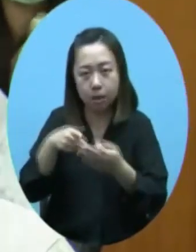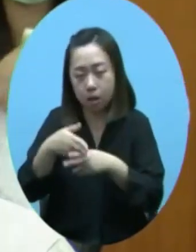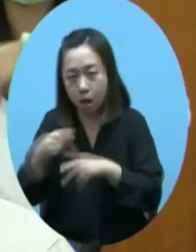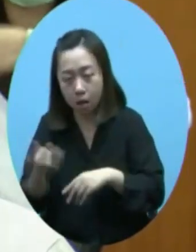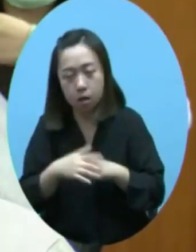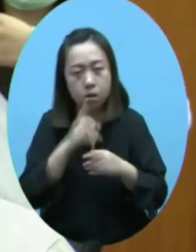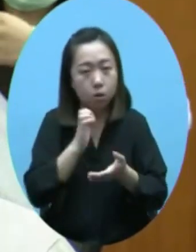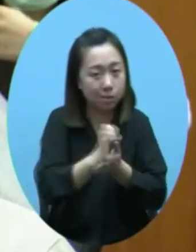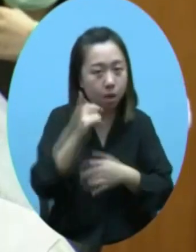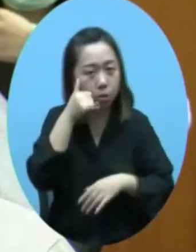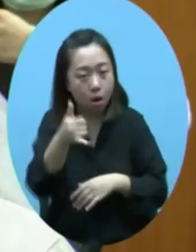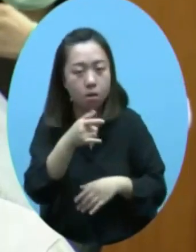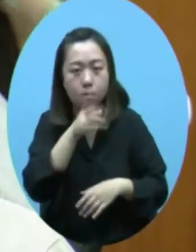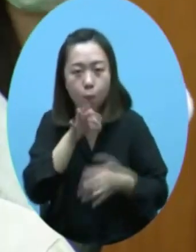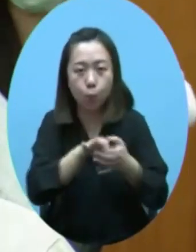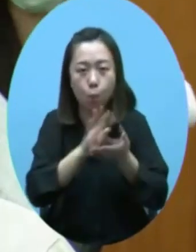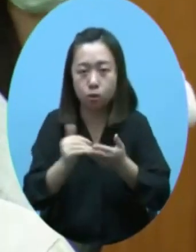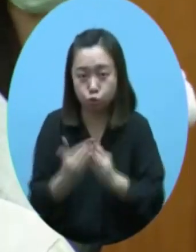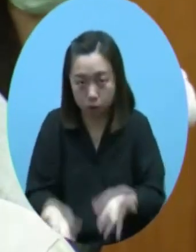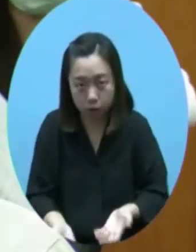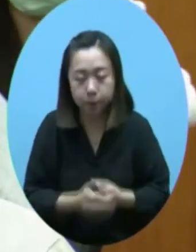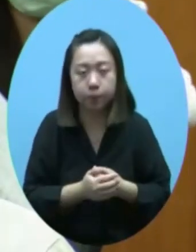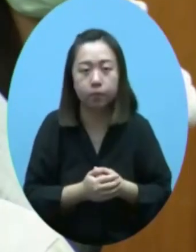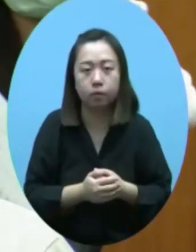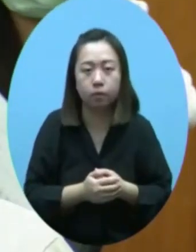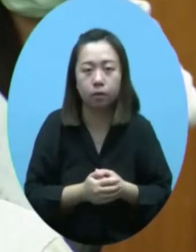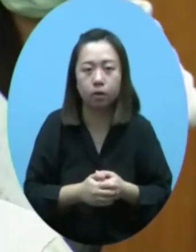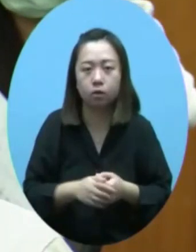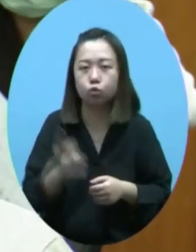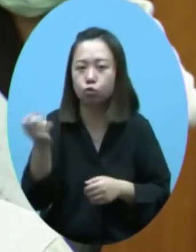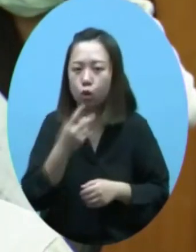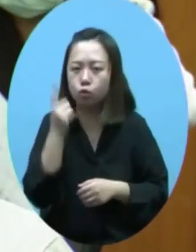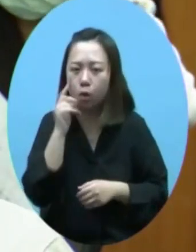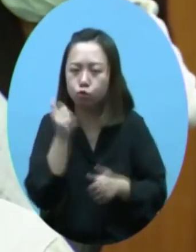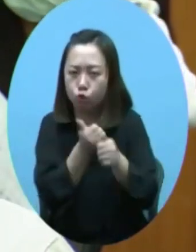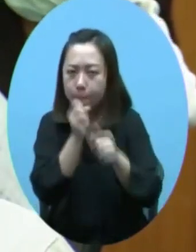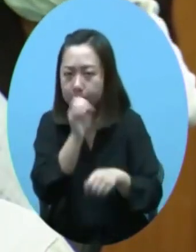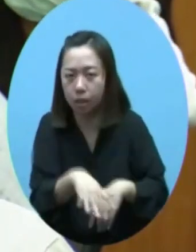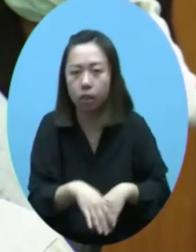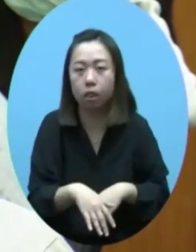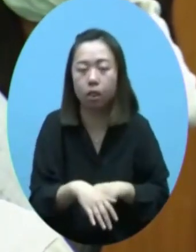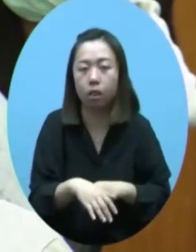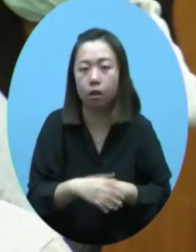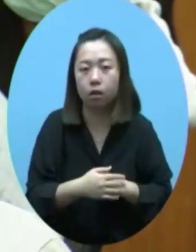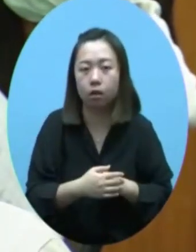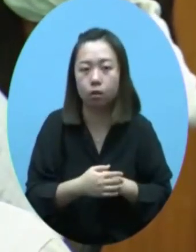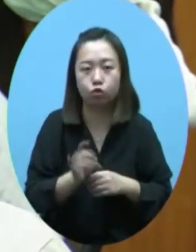Sun Fat Restaurant or Bunki, how many have contacted CFP? And